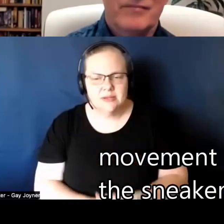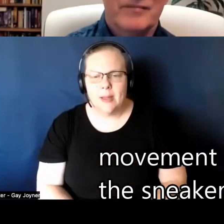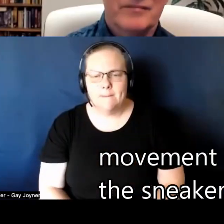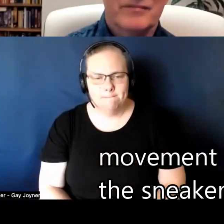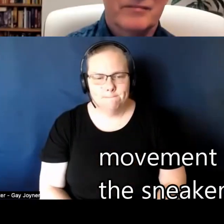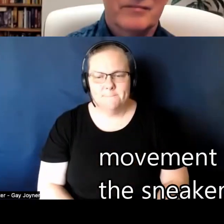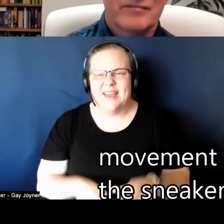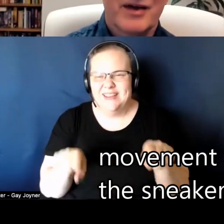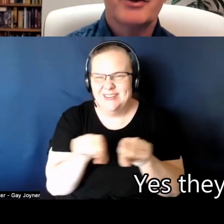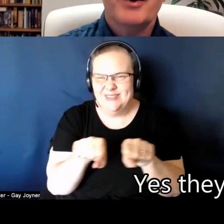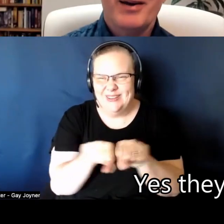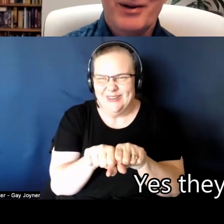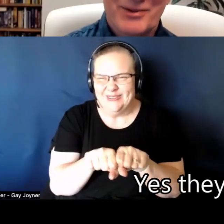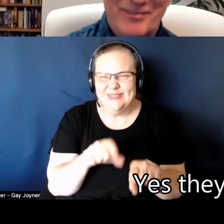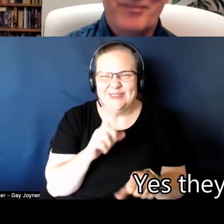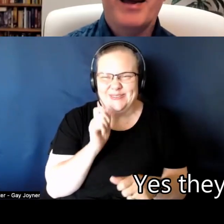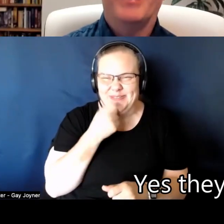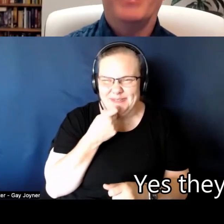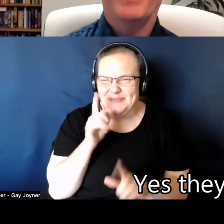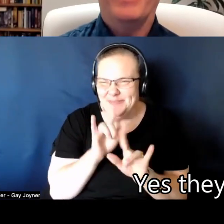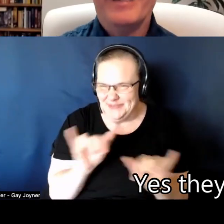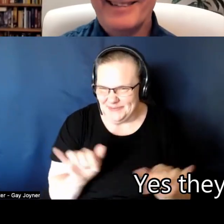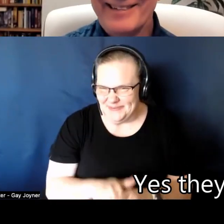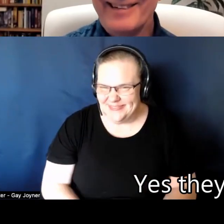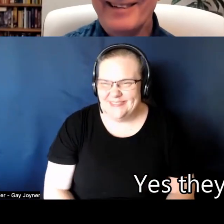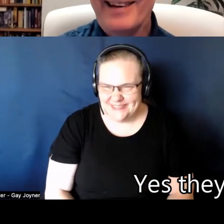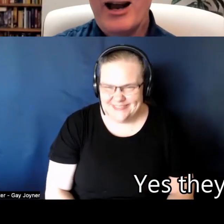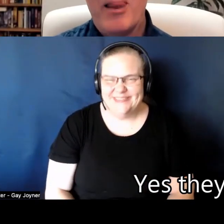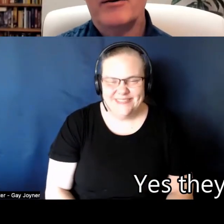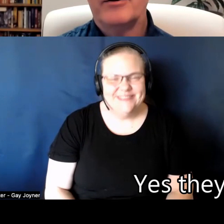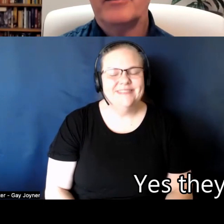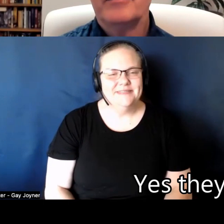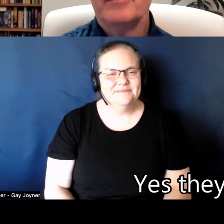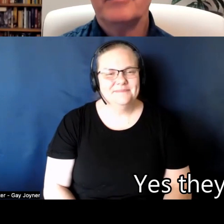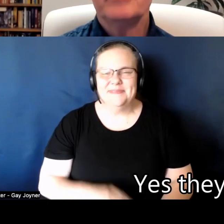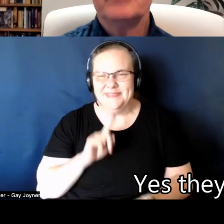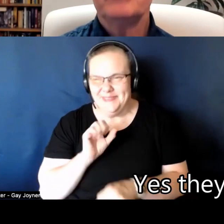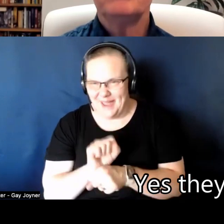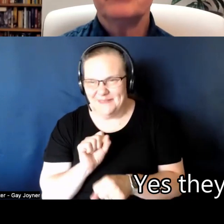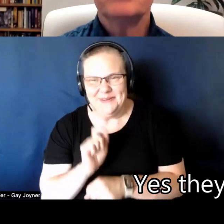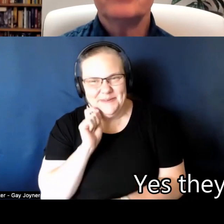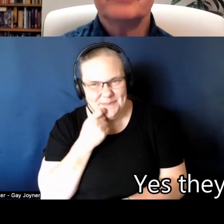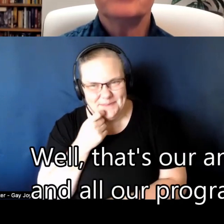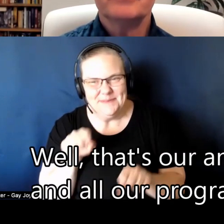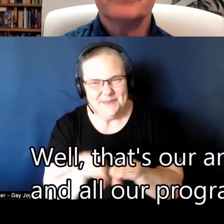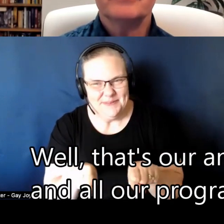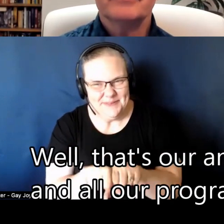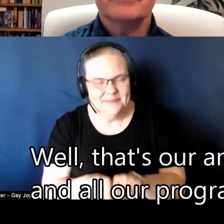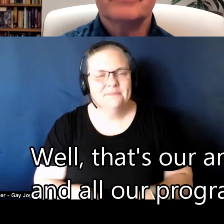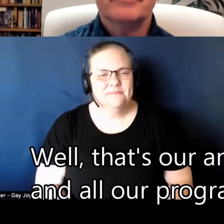And the sneakers are cool too. Yes. Yes, yes, yeah. They're definitely cool. Mm-hmm.